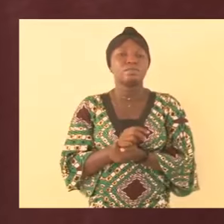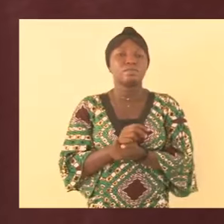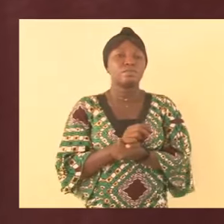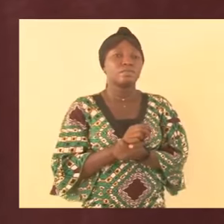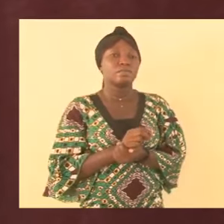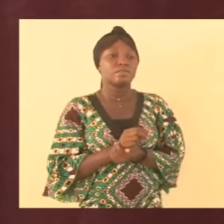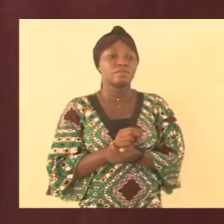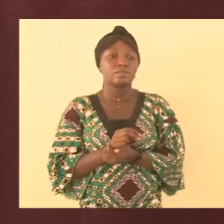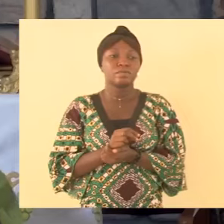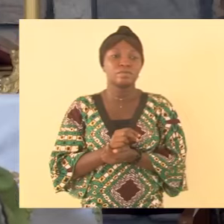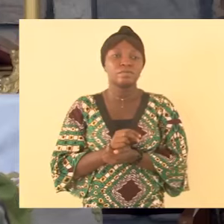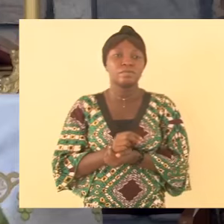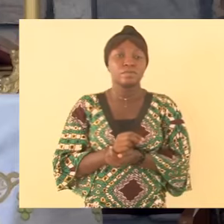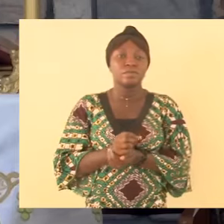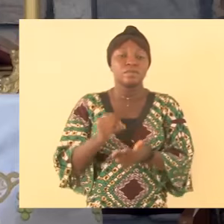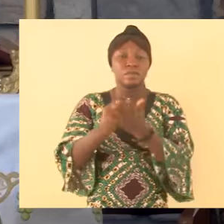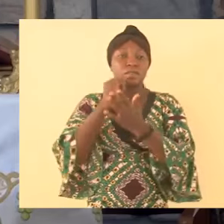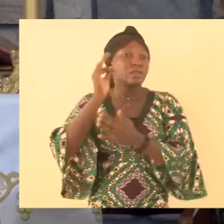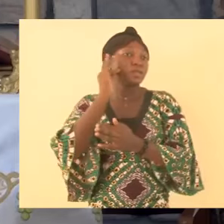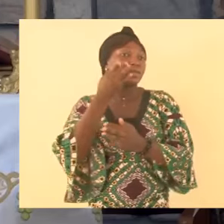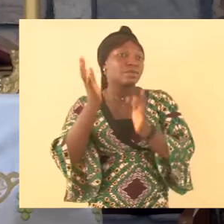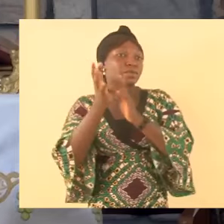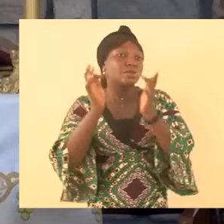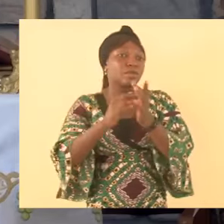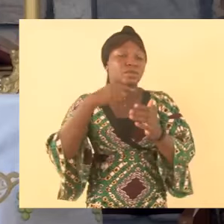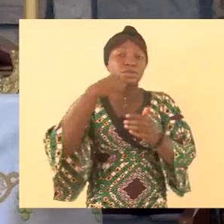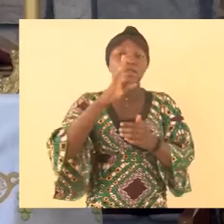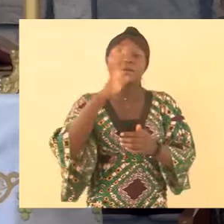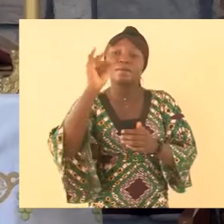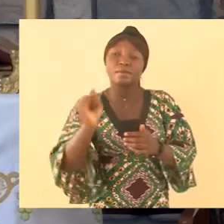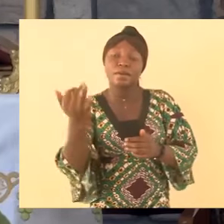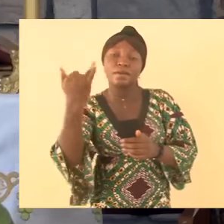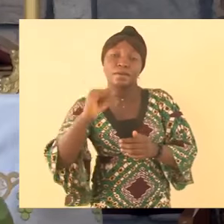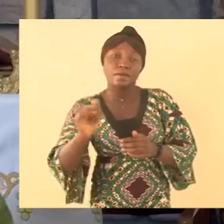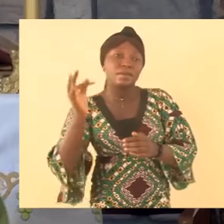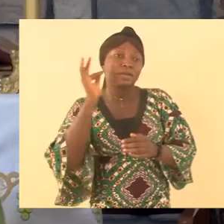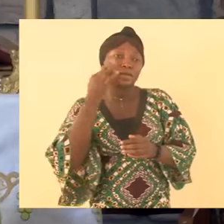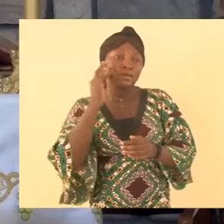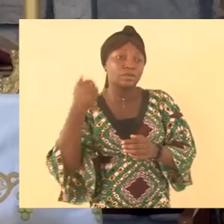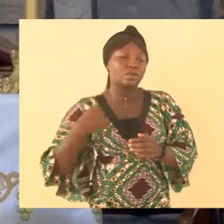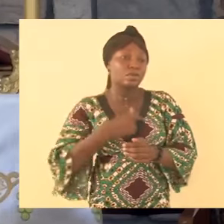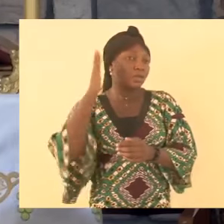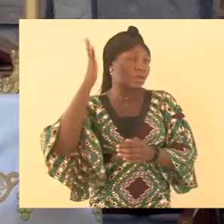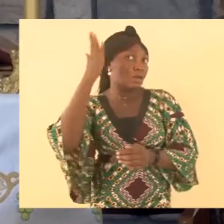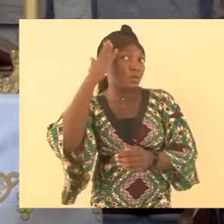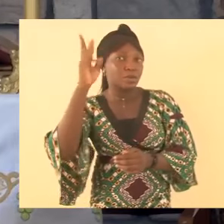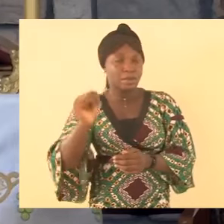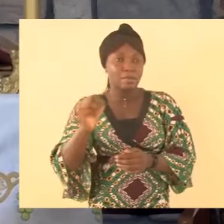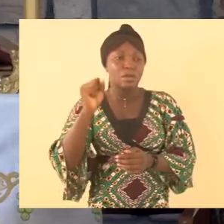in hand. Well, like you said, it's actually the fruit. I mean, Jesus says, by their fruits you shall know them.